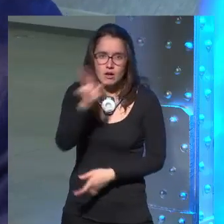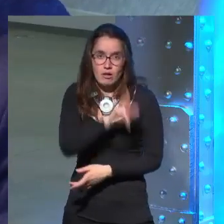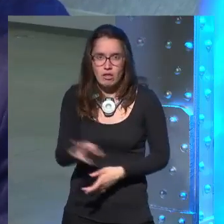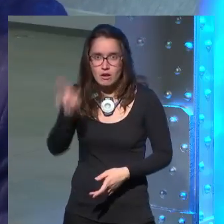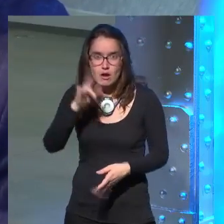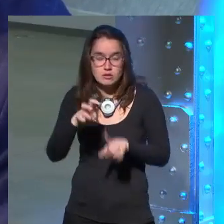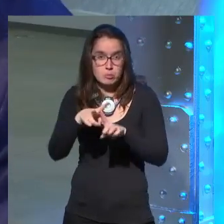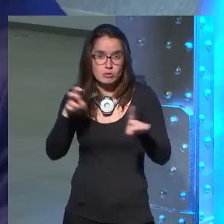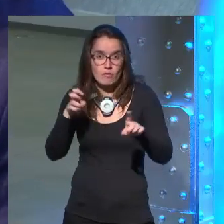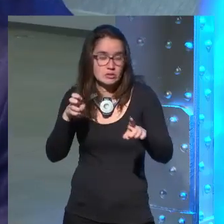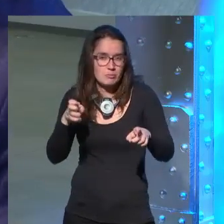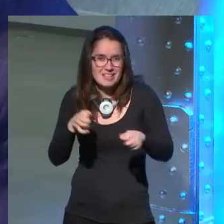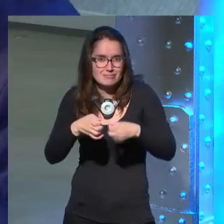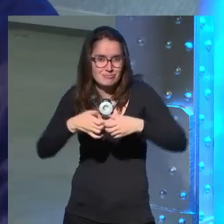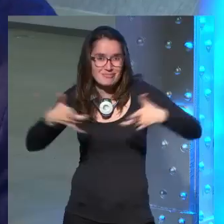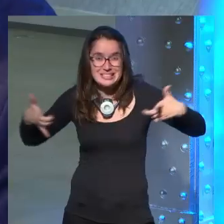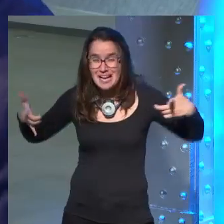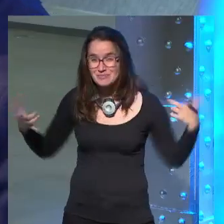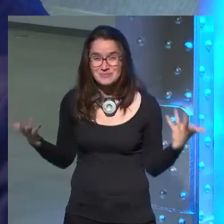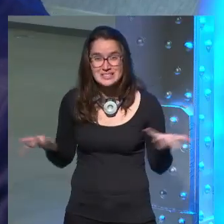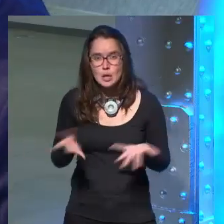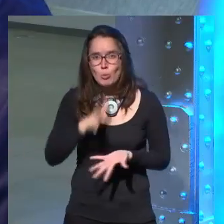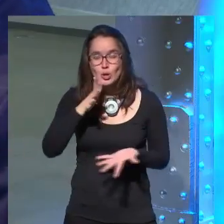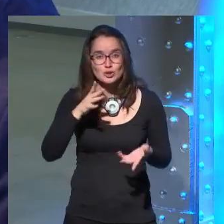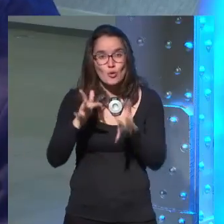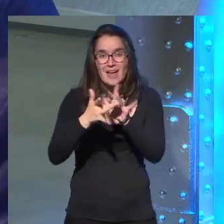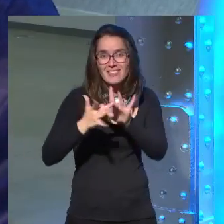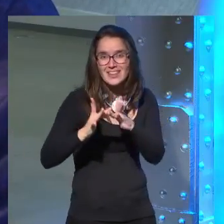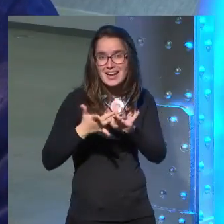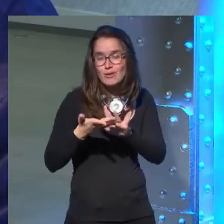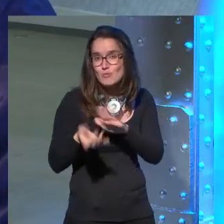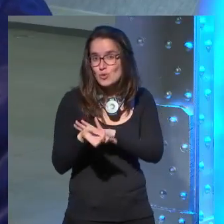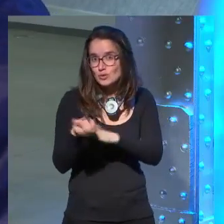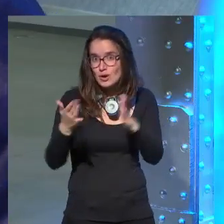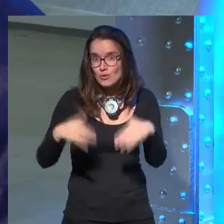some healthy, interesting engagement. Yeah.